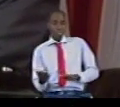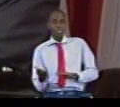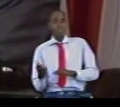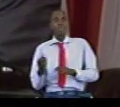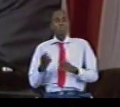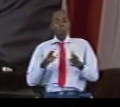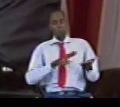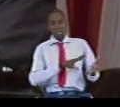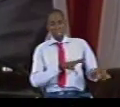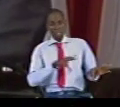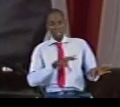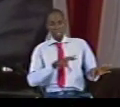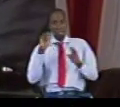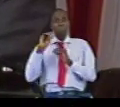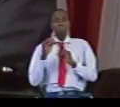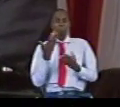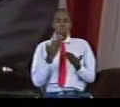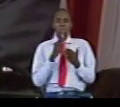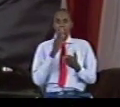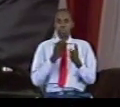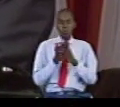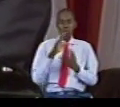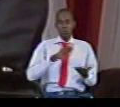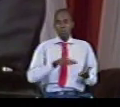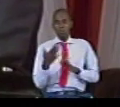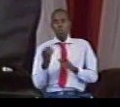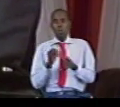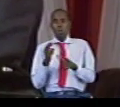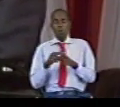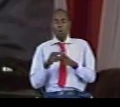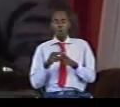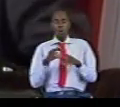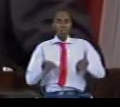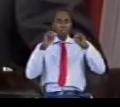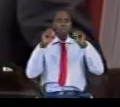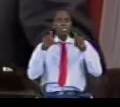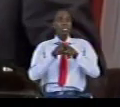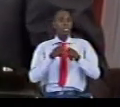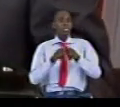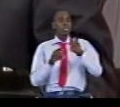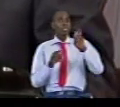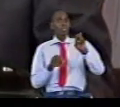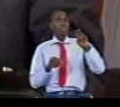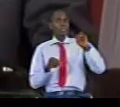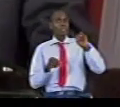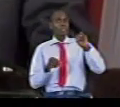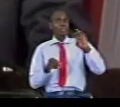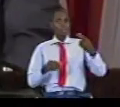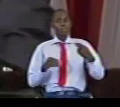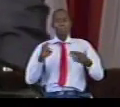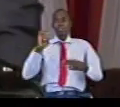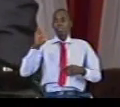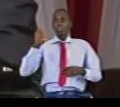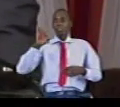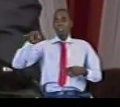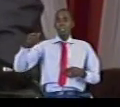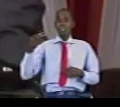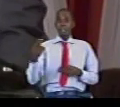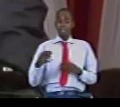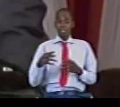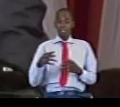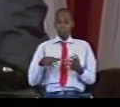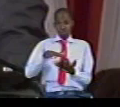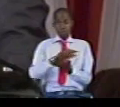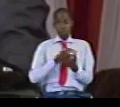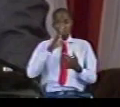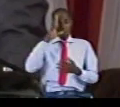by rapture. In the case of Enoch, in the case of Elijah, these saints of God, after death or after being taken away